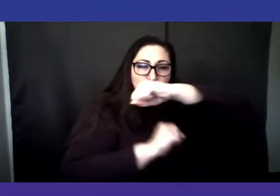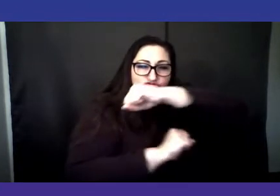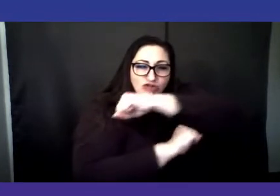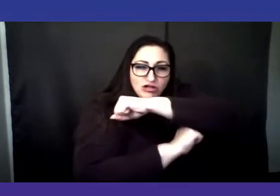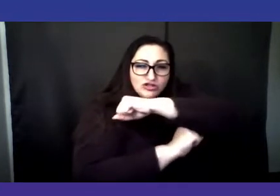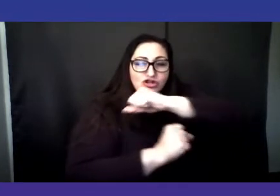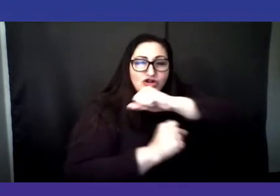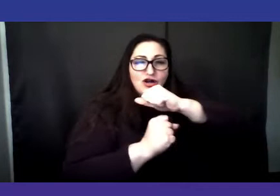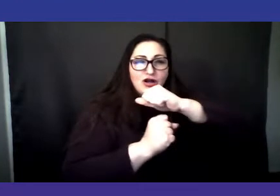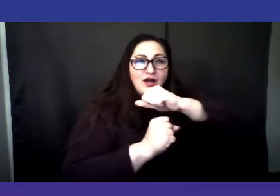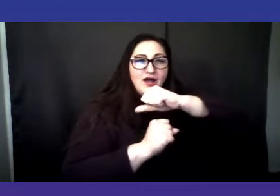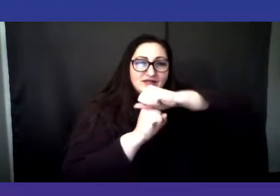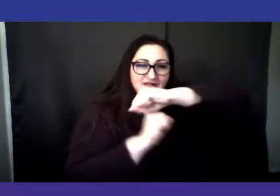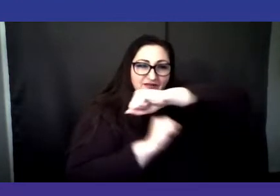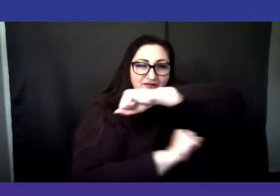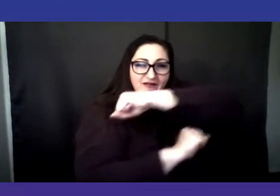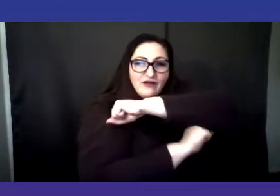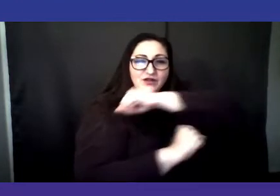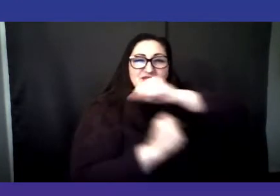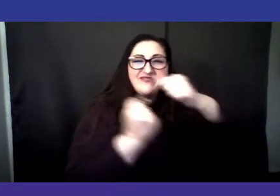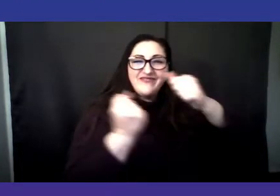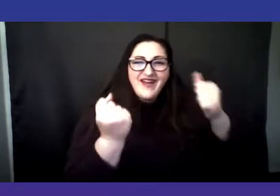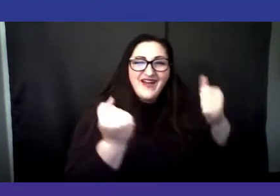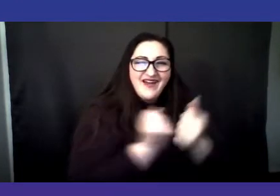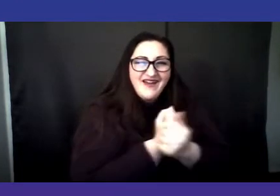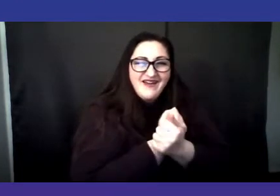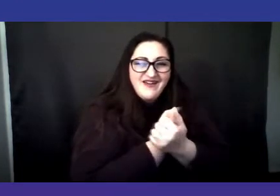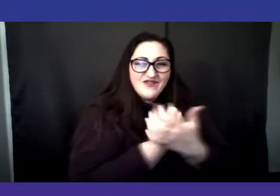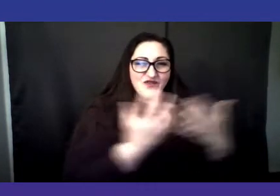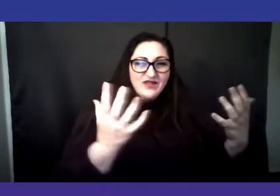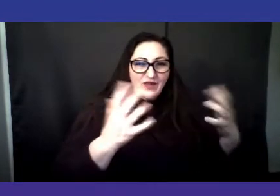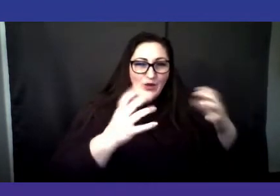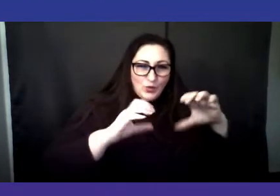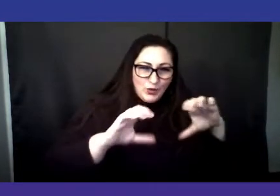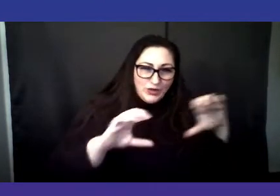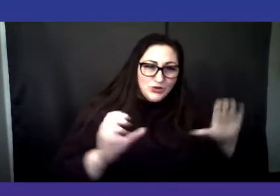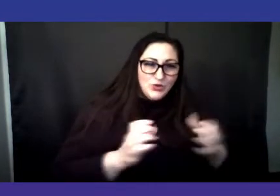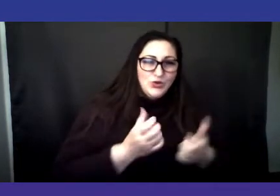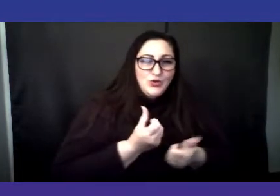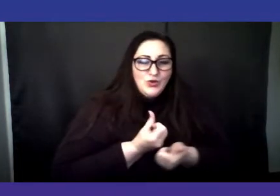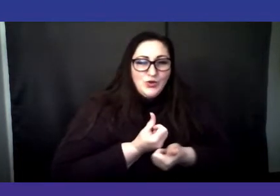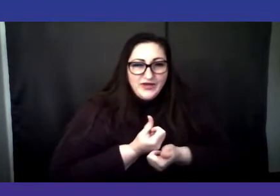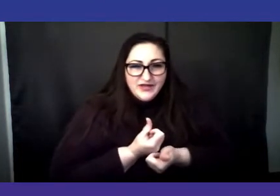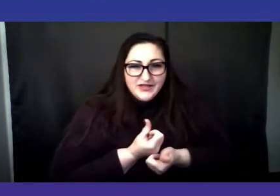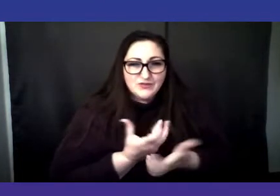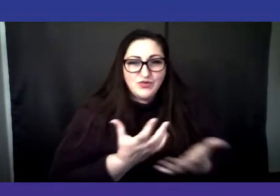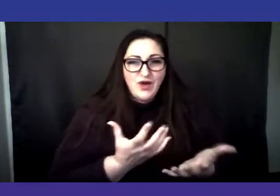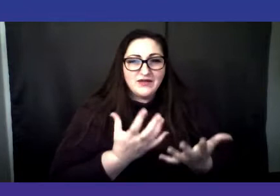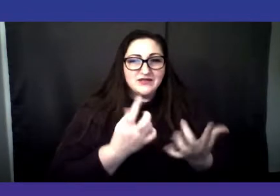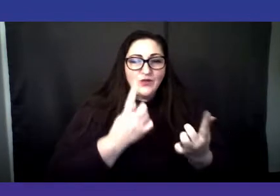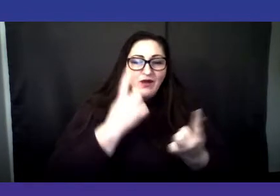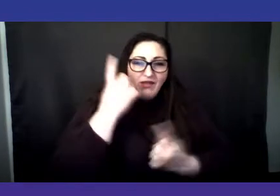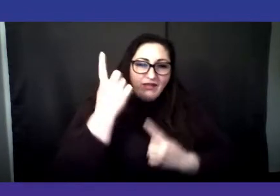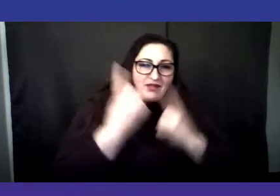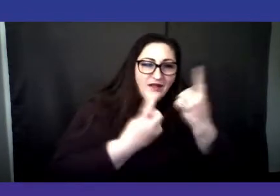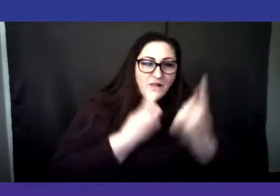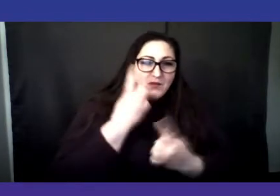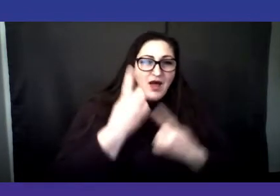I just want to echo back some of the things that I heard everyone say